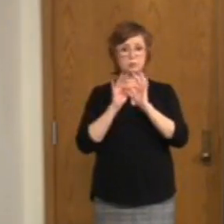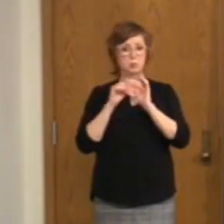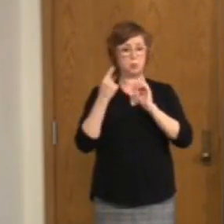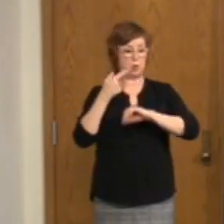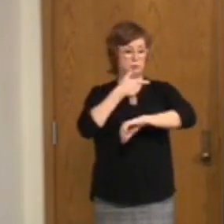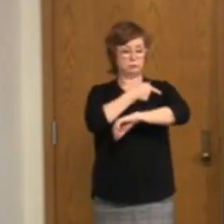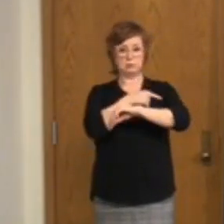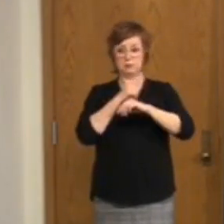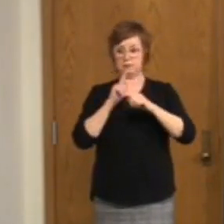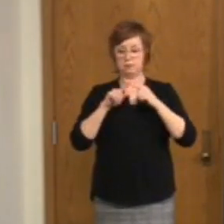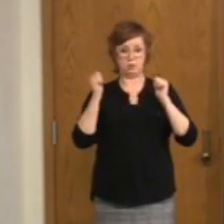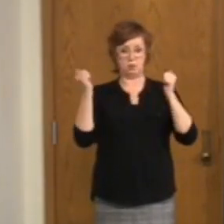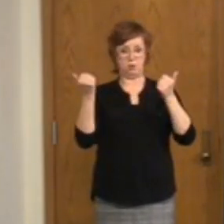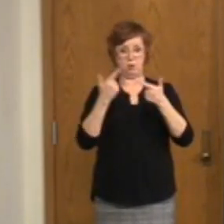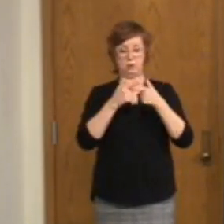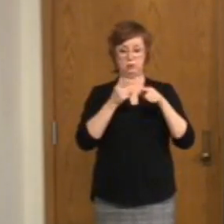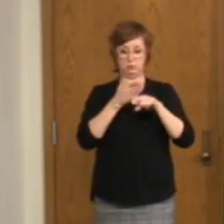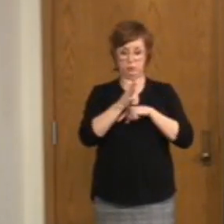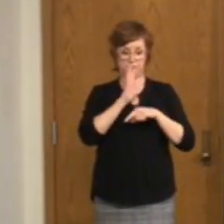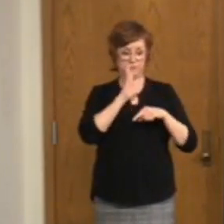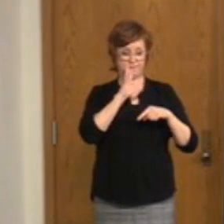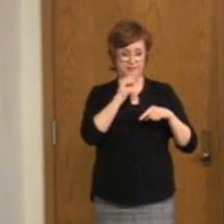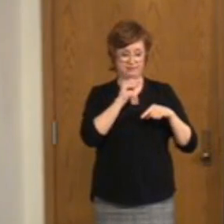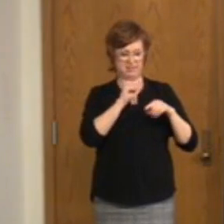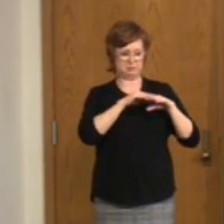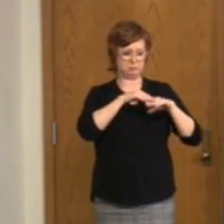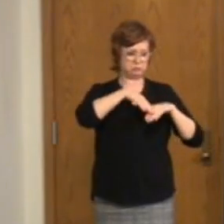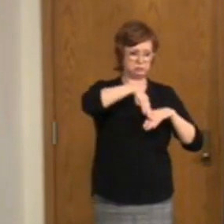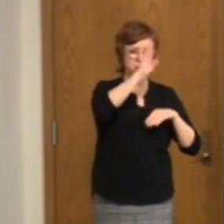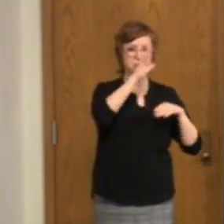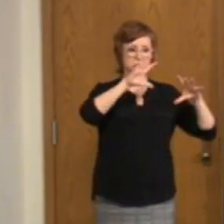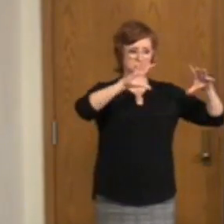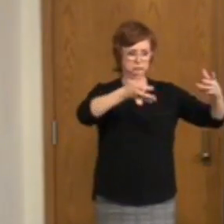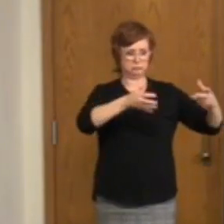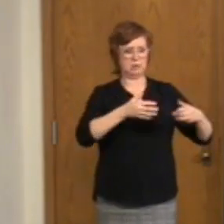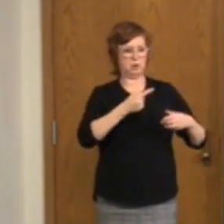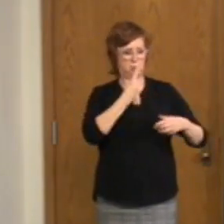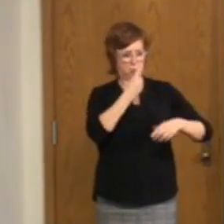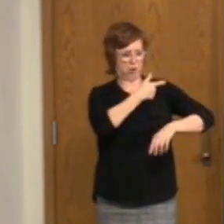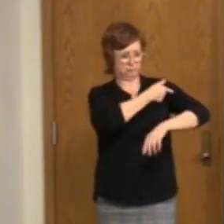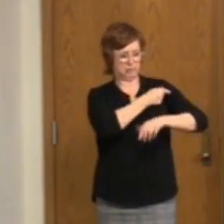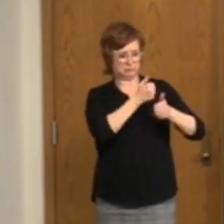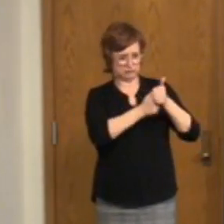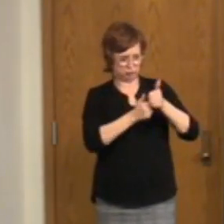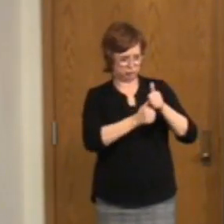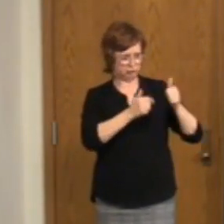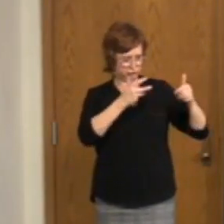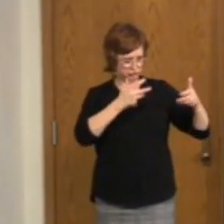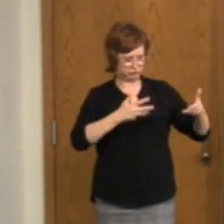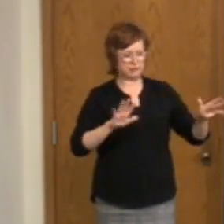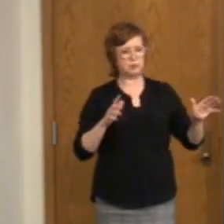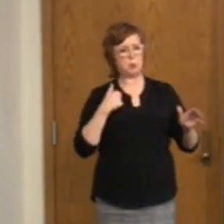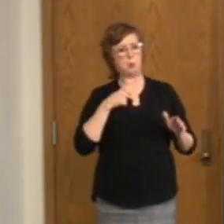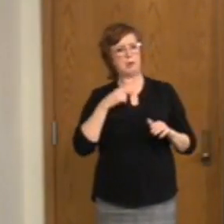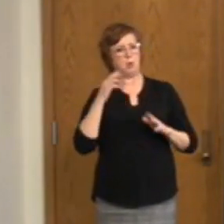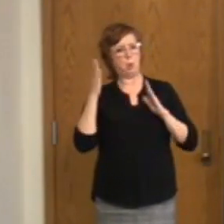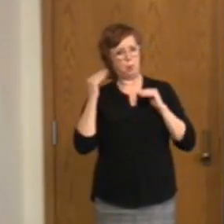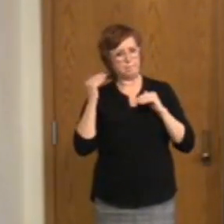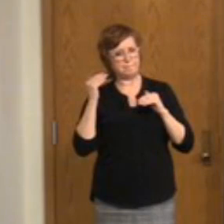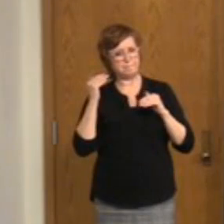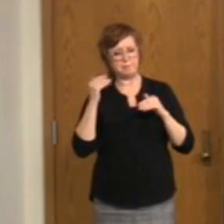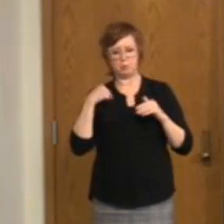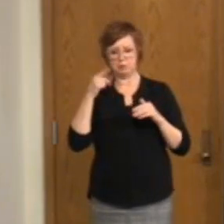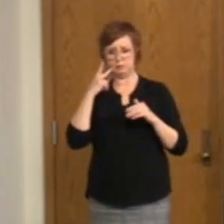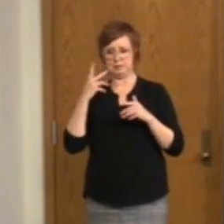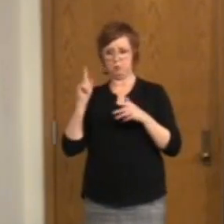the people over the age of 50 or over the age of 60 years old, we should, and we hope, and what we're seeing in other jurisdictions around the